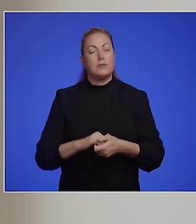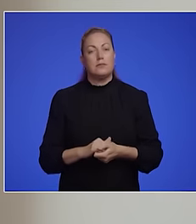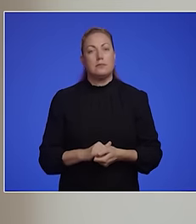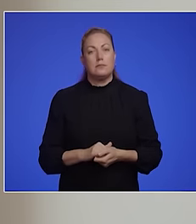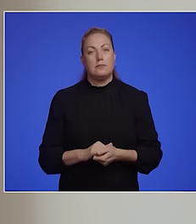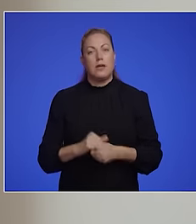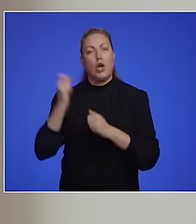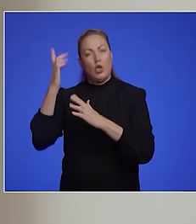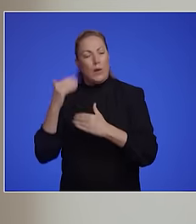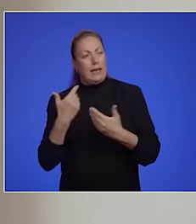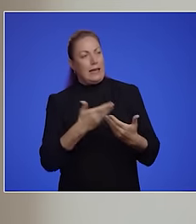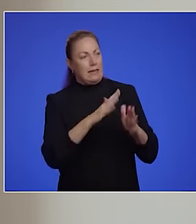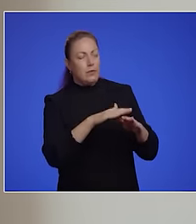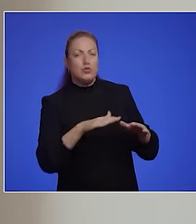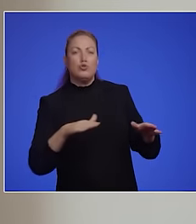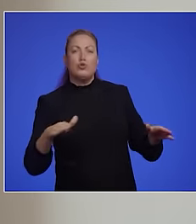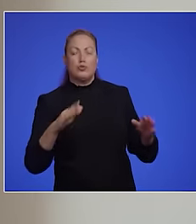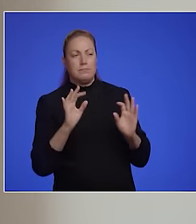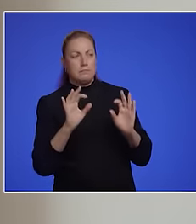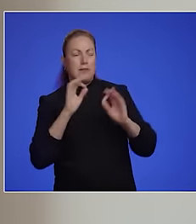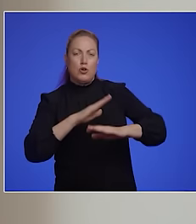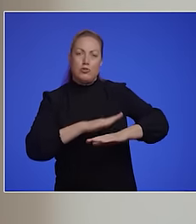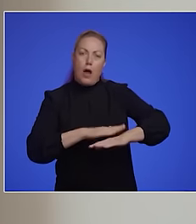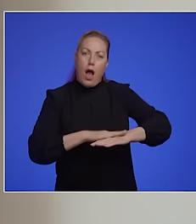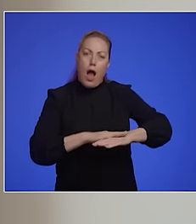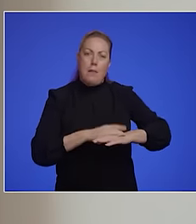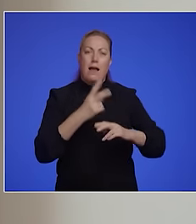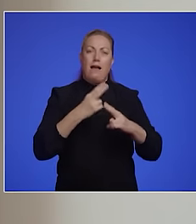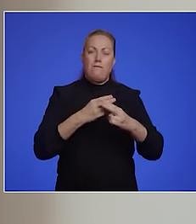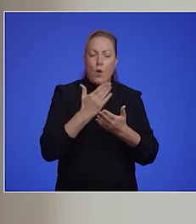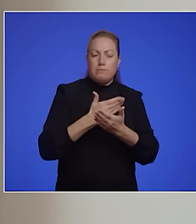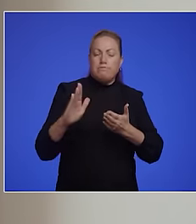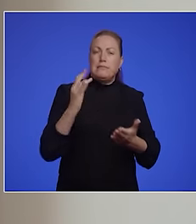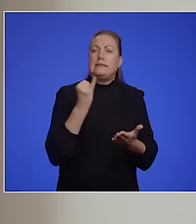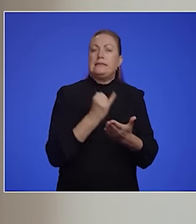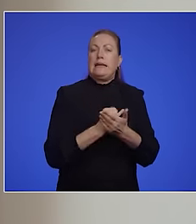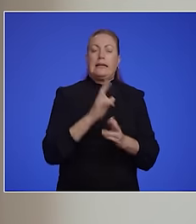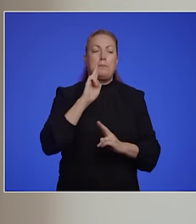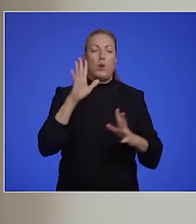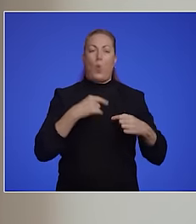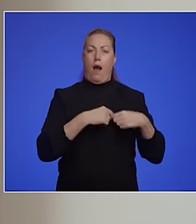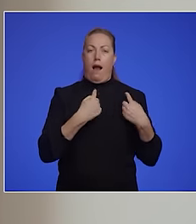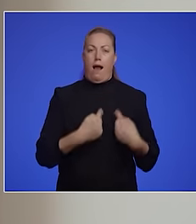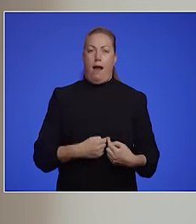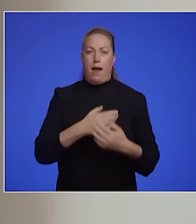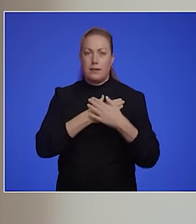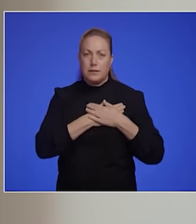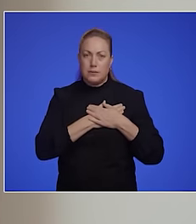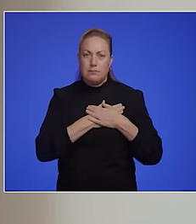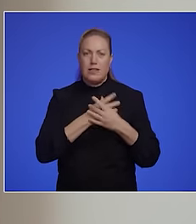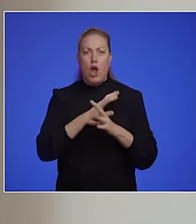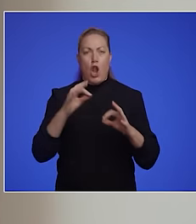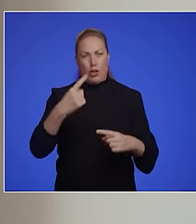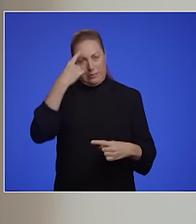For you have given your children a sacred time For the renewing and purifying of their hearts That freed from disordered